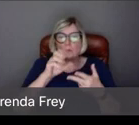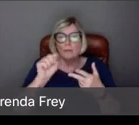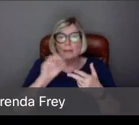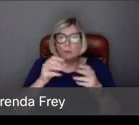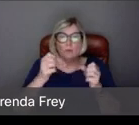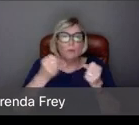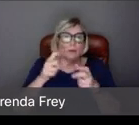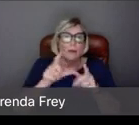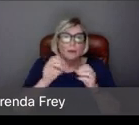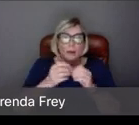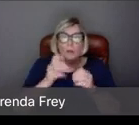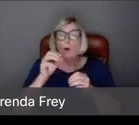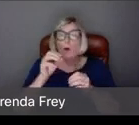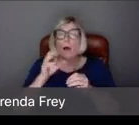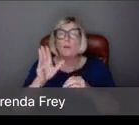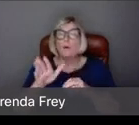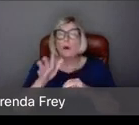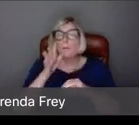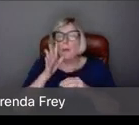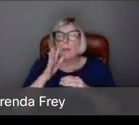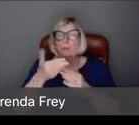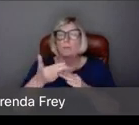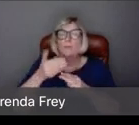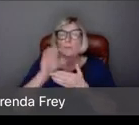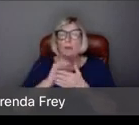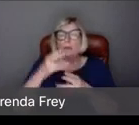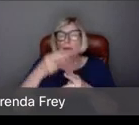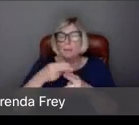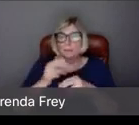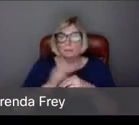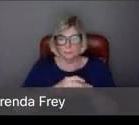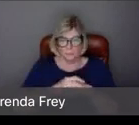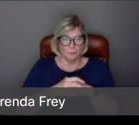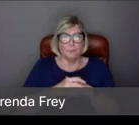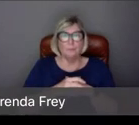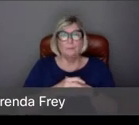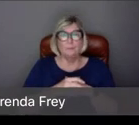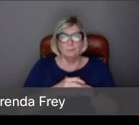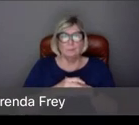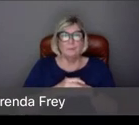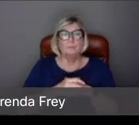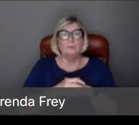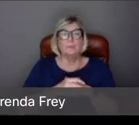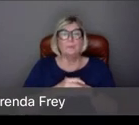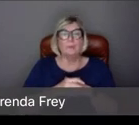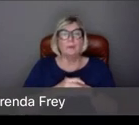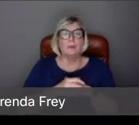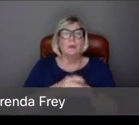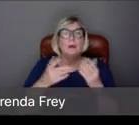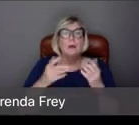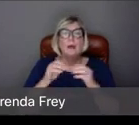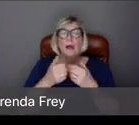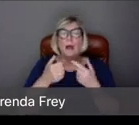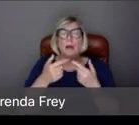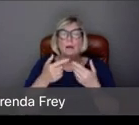a driver's license number, and or your mother's maiden name. Next. And how would they